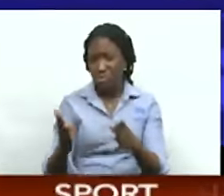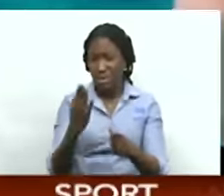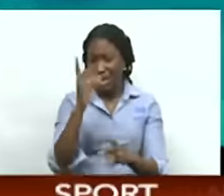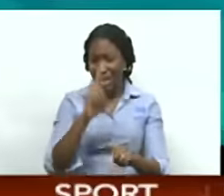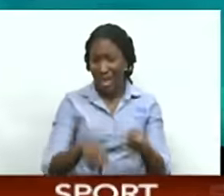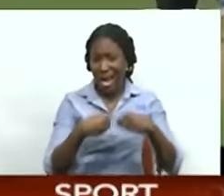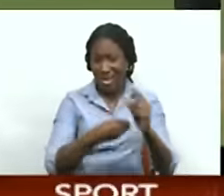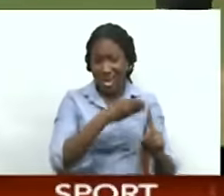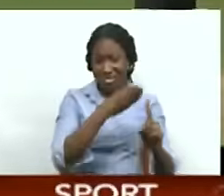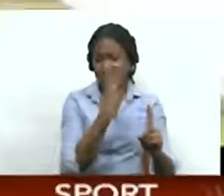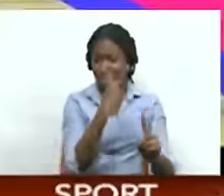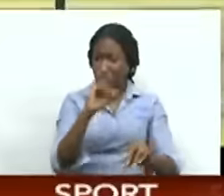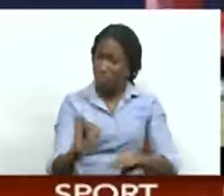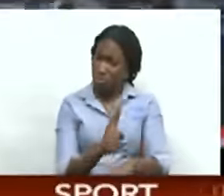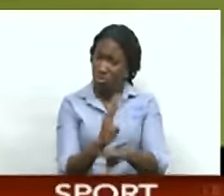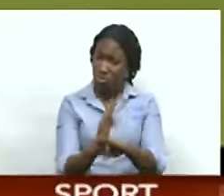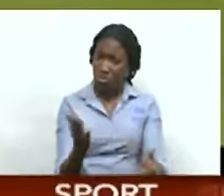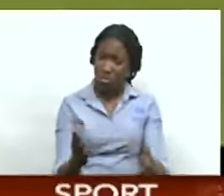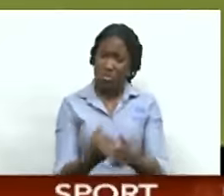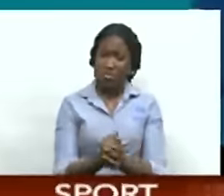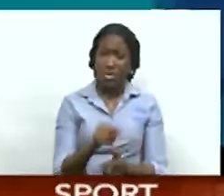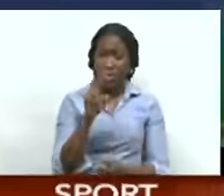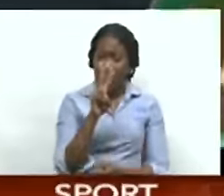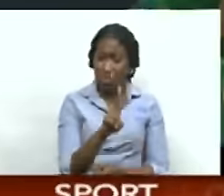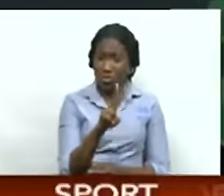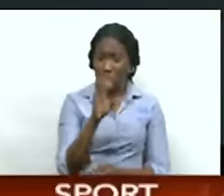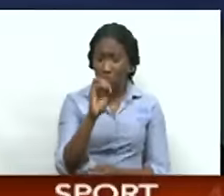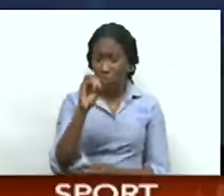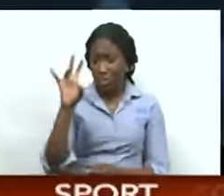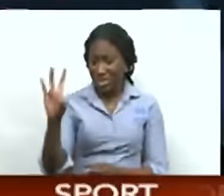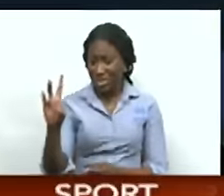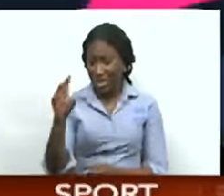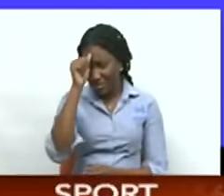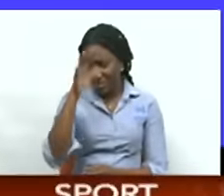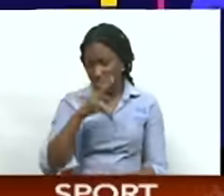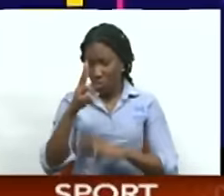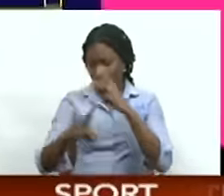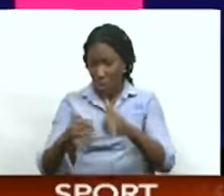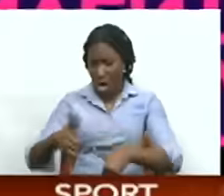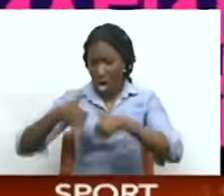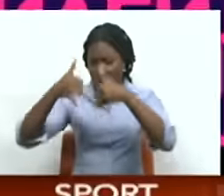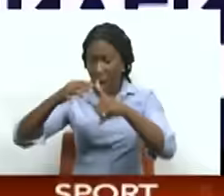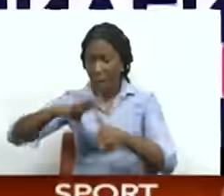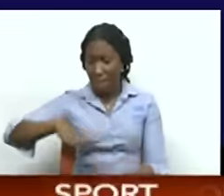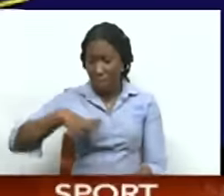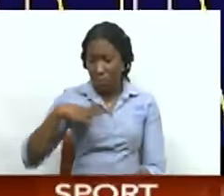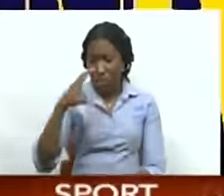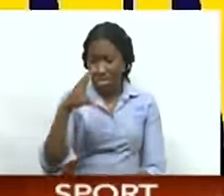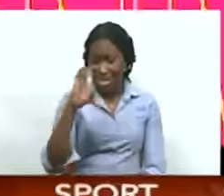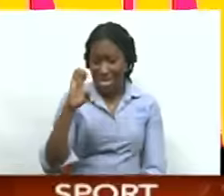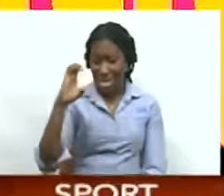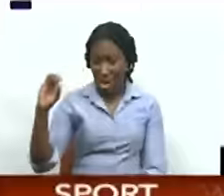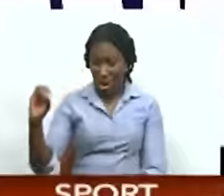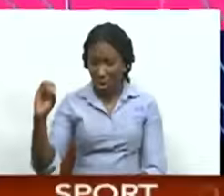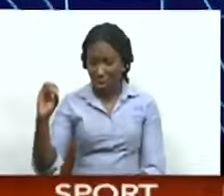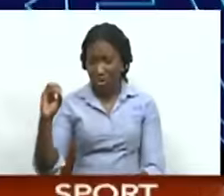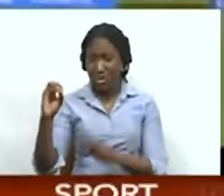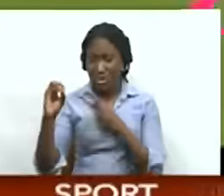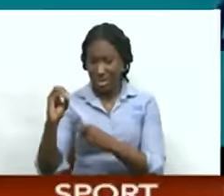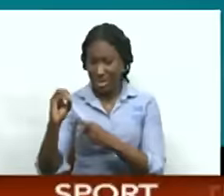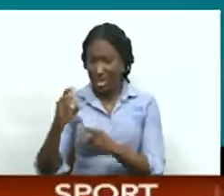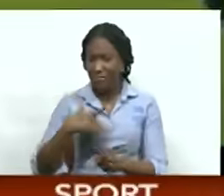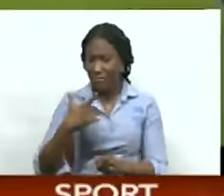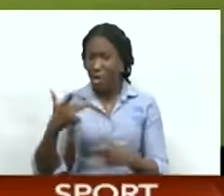week, 2007 ICC Men's World Cup CEO and Managing Director Chris Dering expressed concerns about Johnny